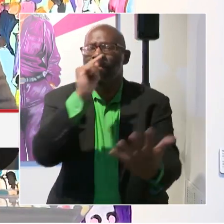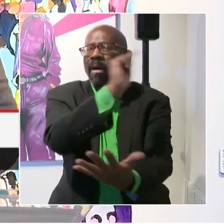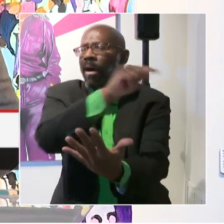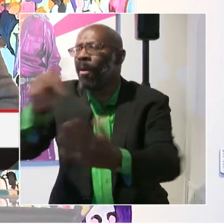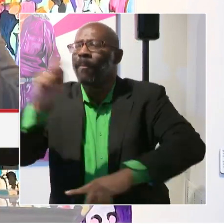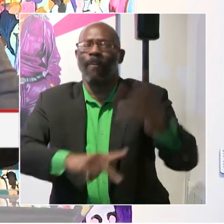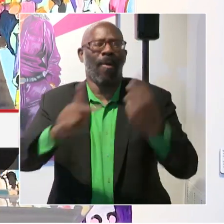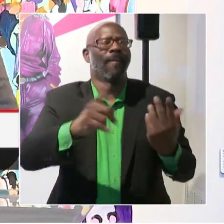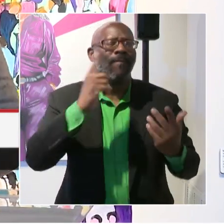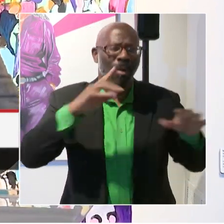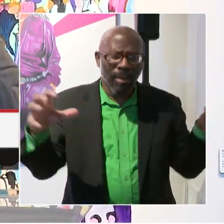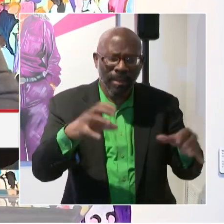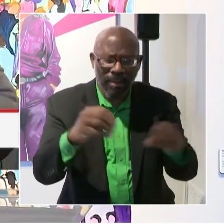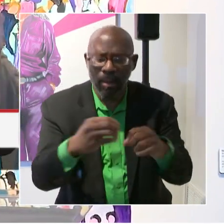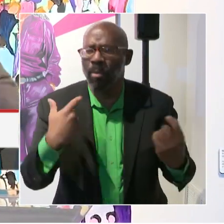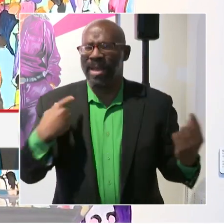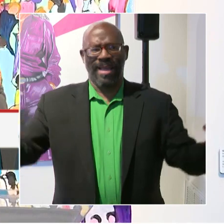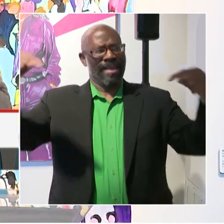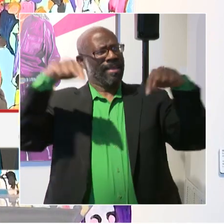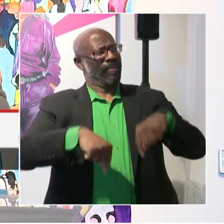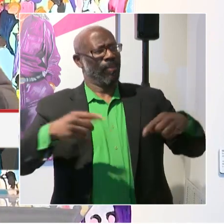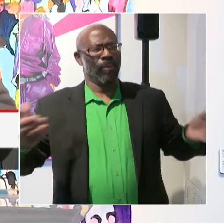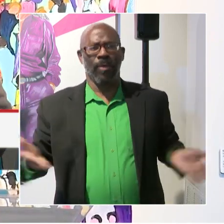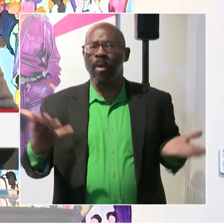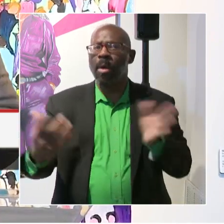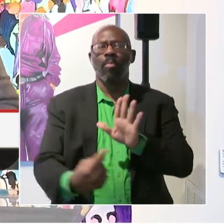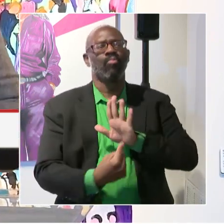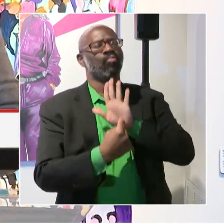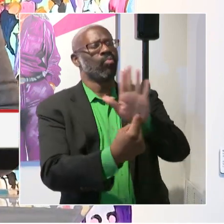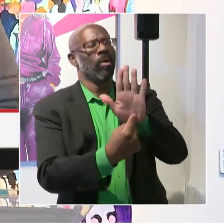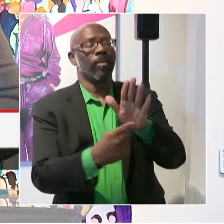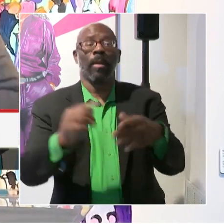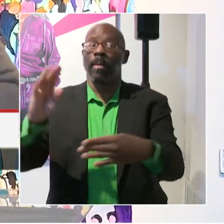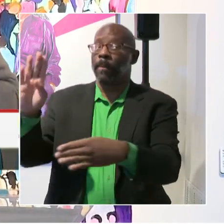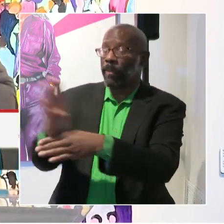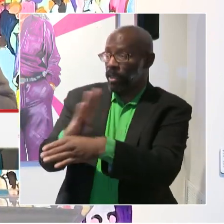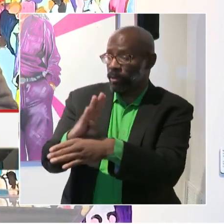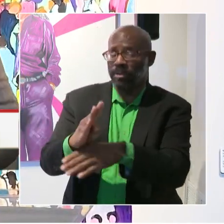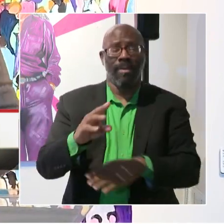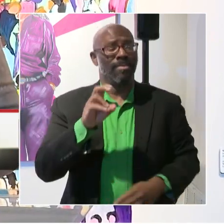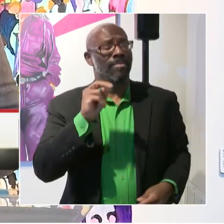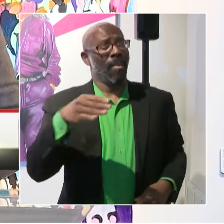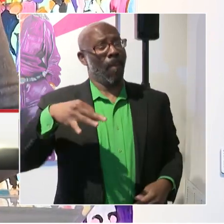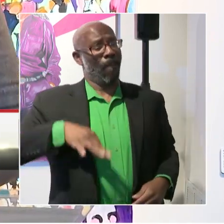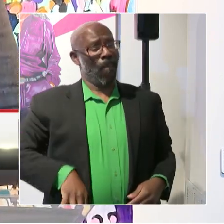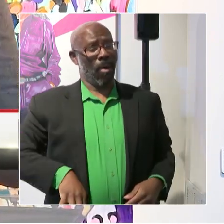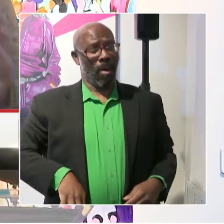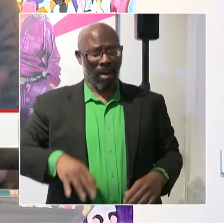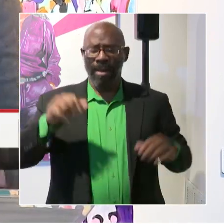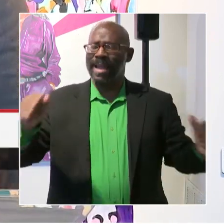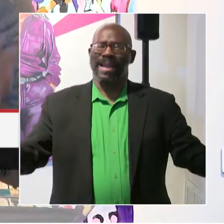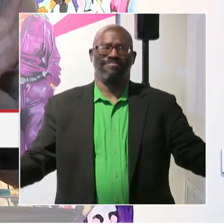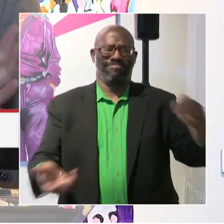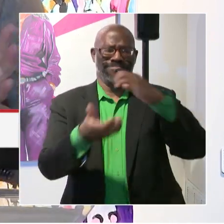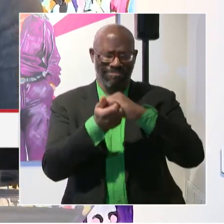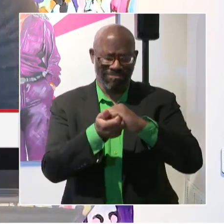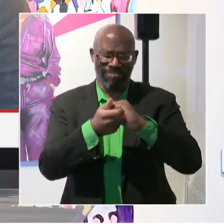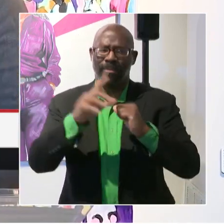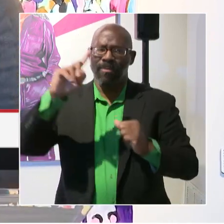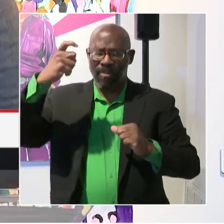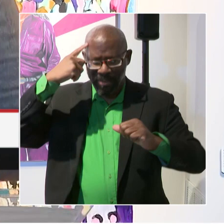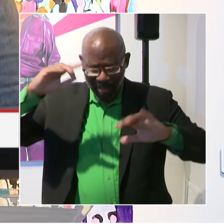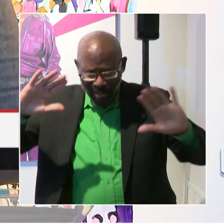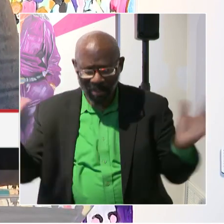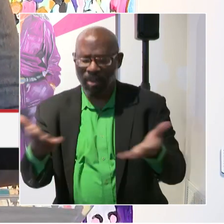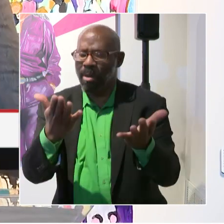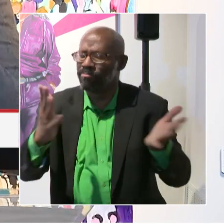idea that businesses and nonprofits are partners in driving the greater economy of DC. While their structures may certainly